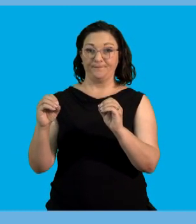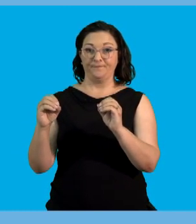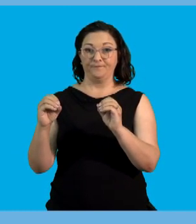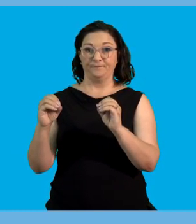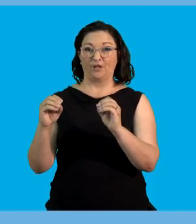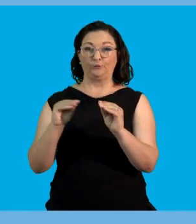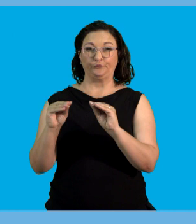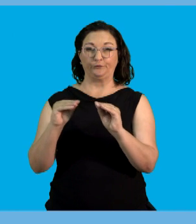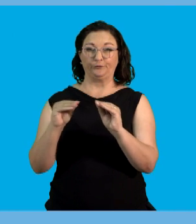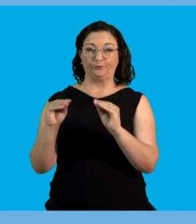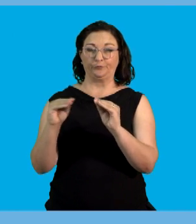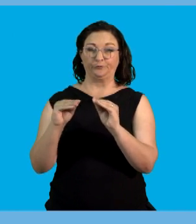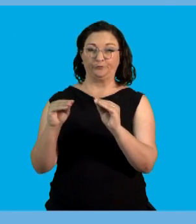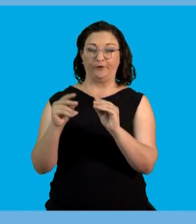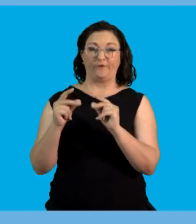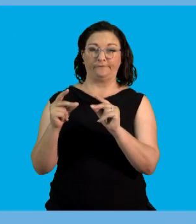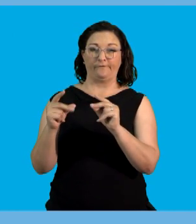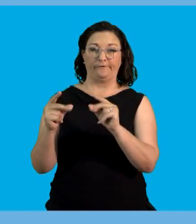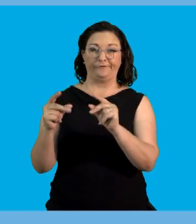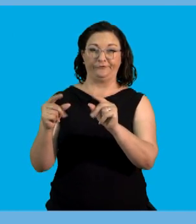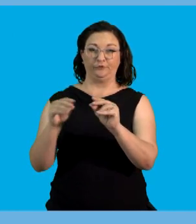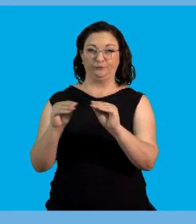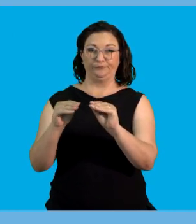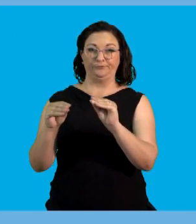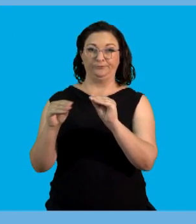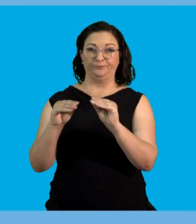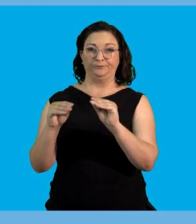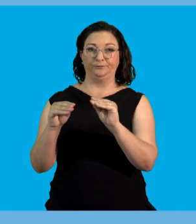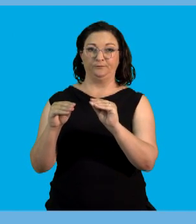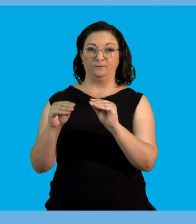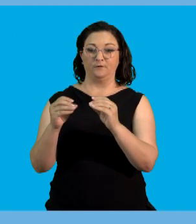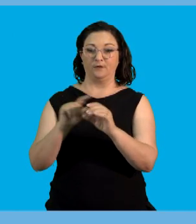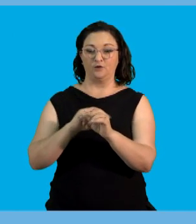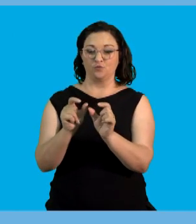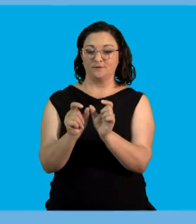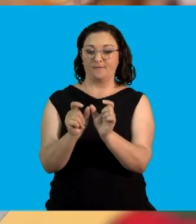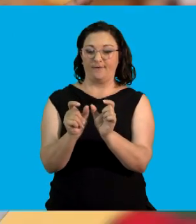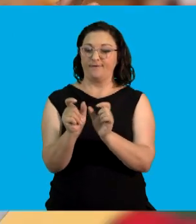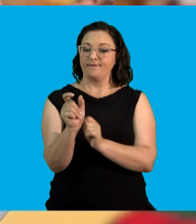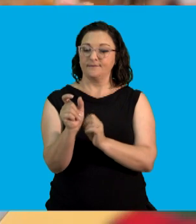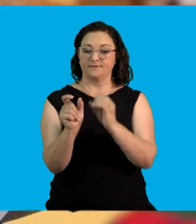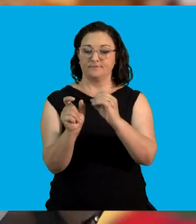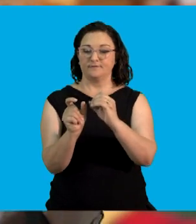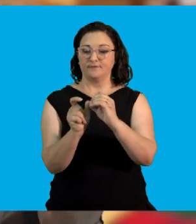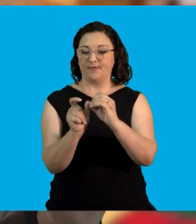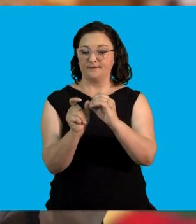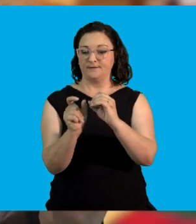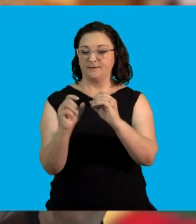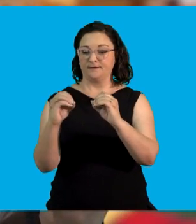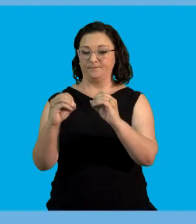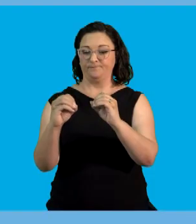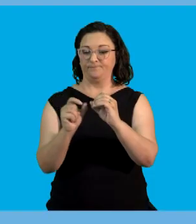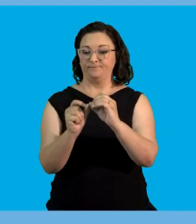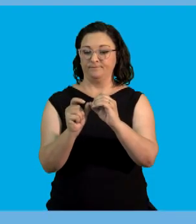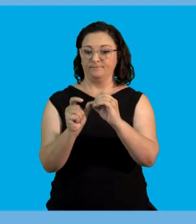the particles are going to be moving faster and faster, and when they move faster, they're going to be moving away from each other. So once they move